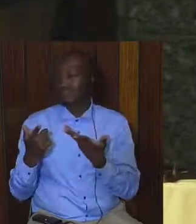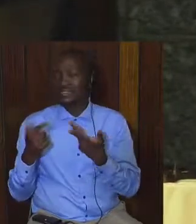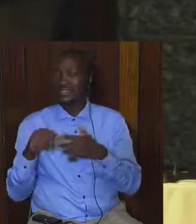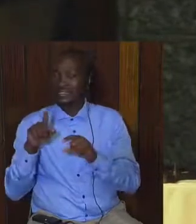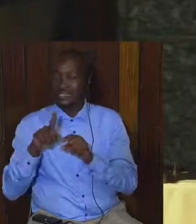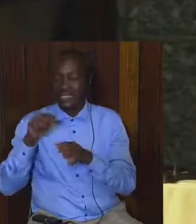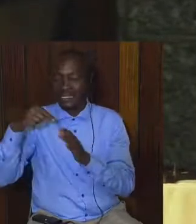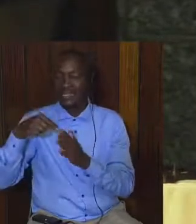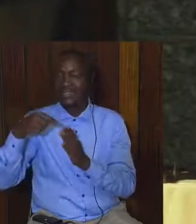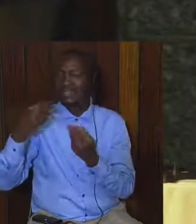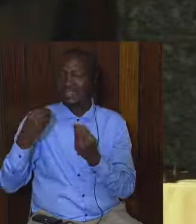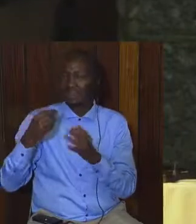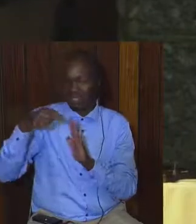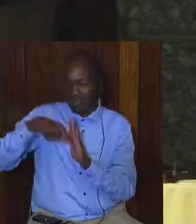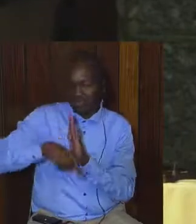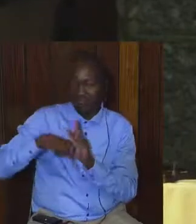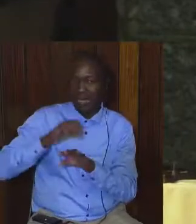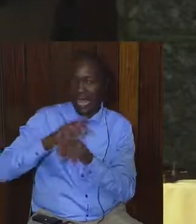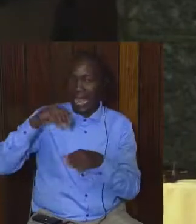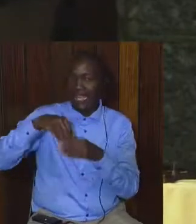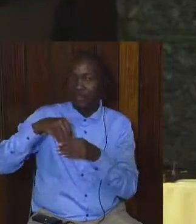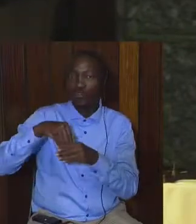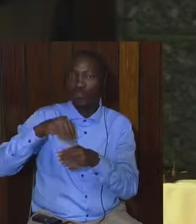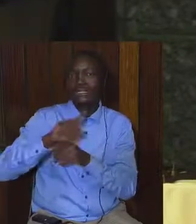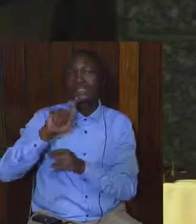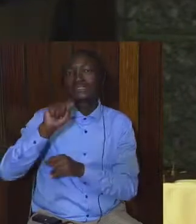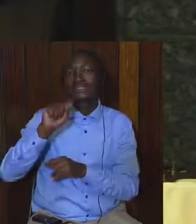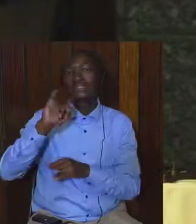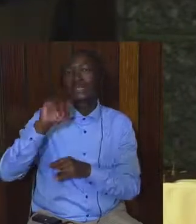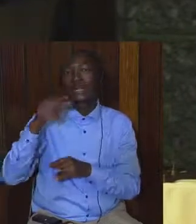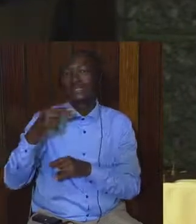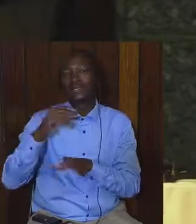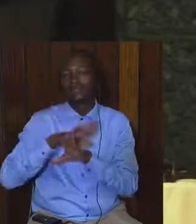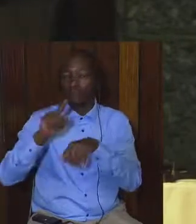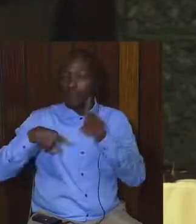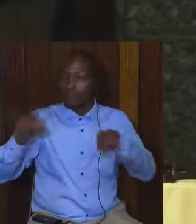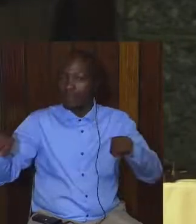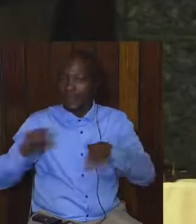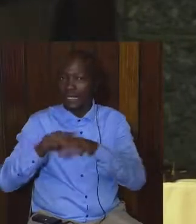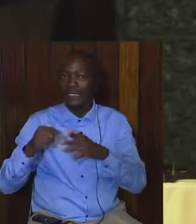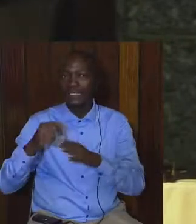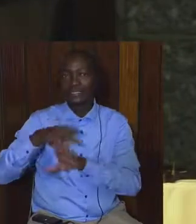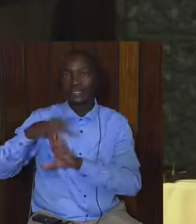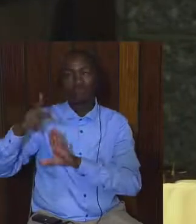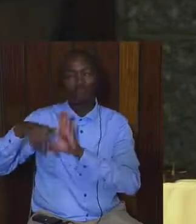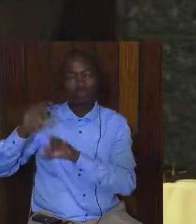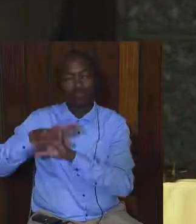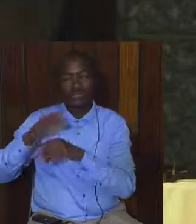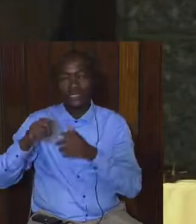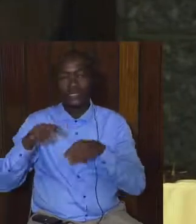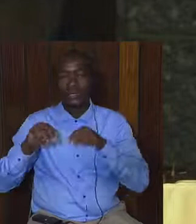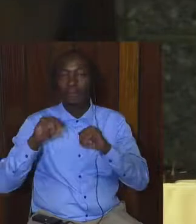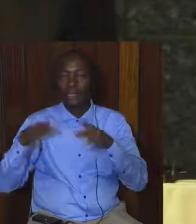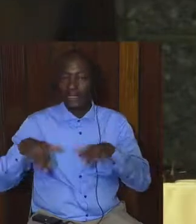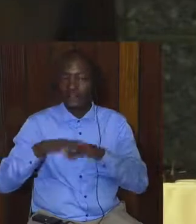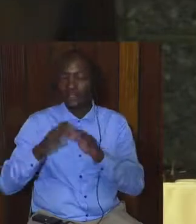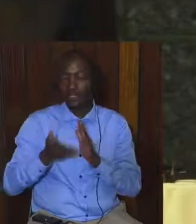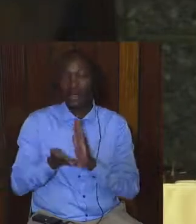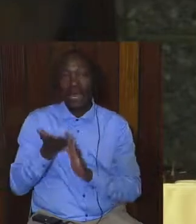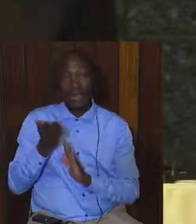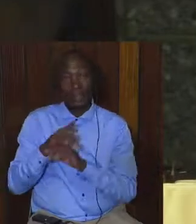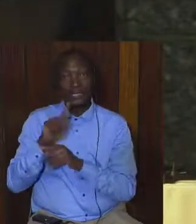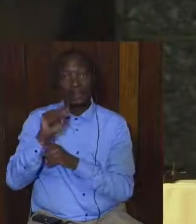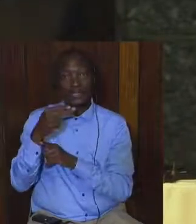are then included in the TIH. That comes from the various project managers, and we update our TIH on a